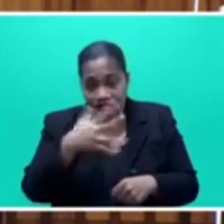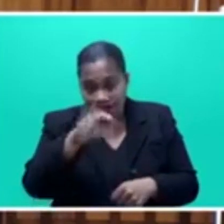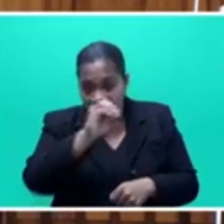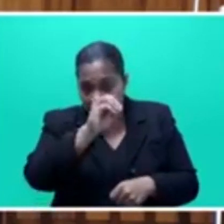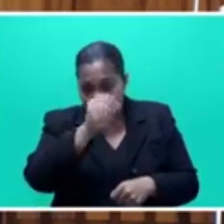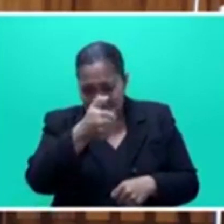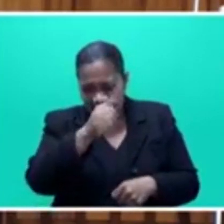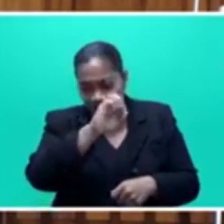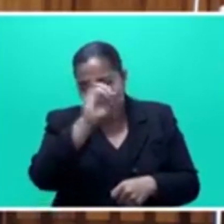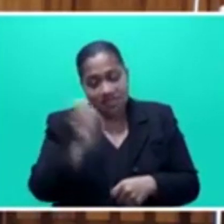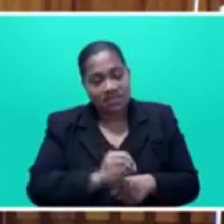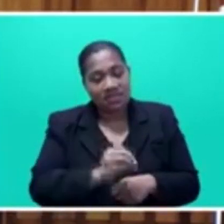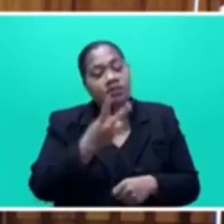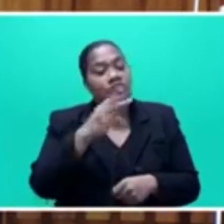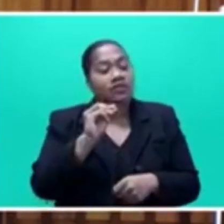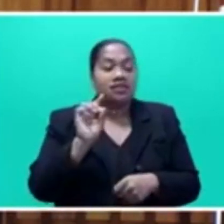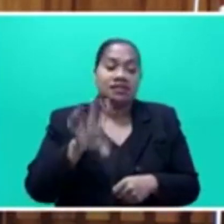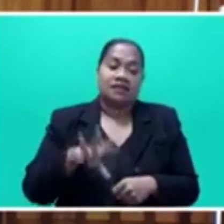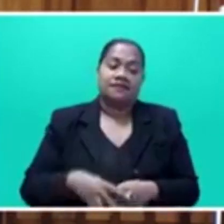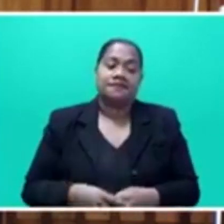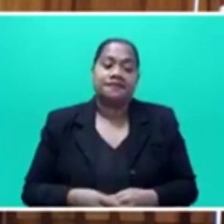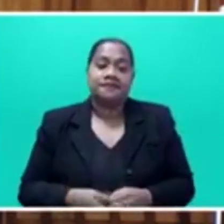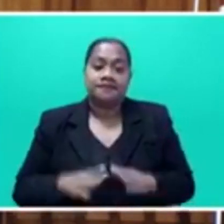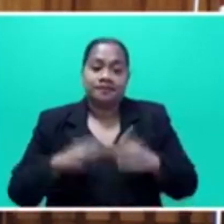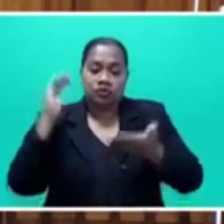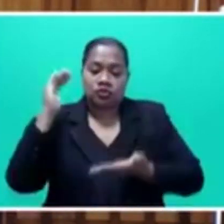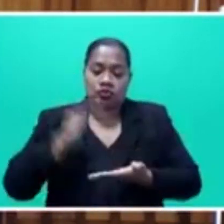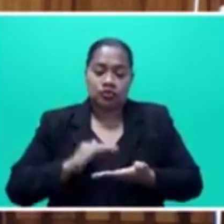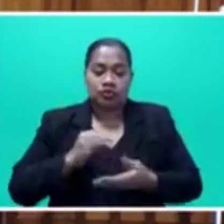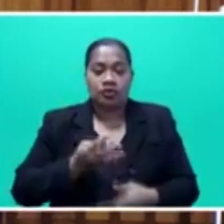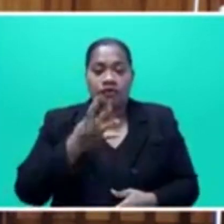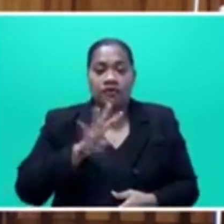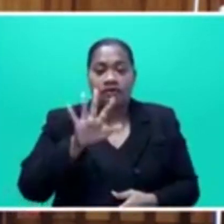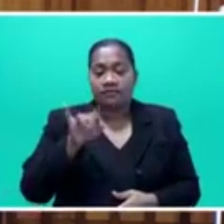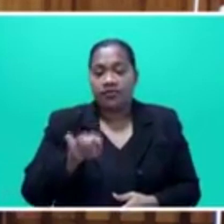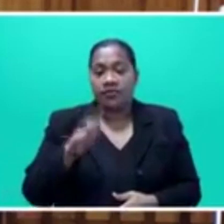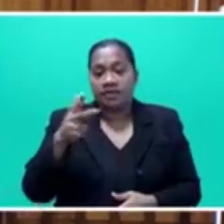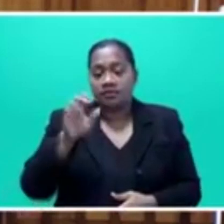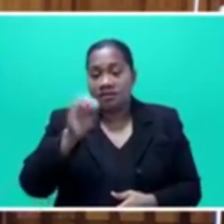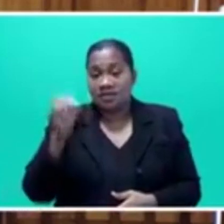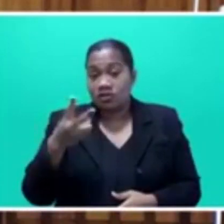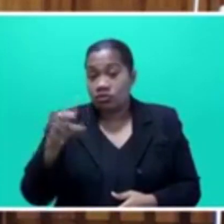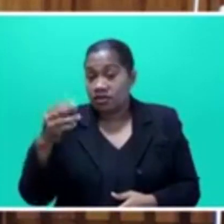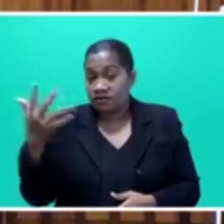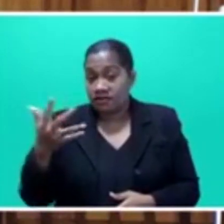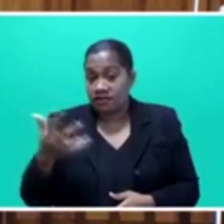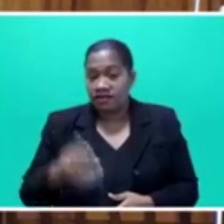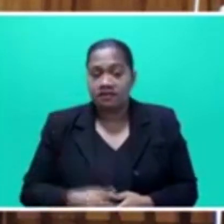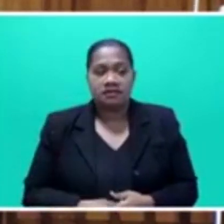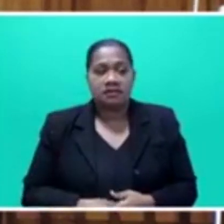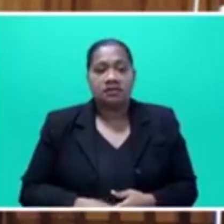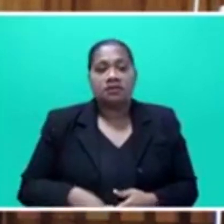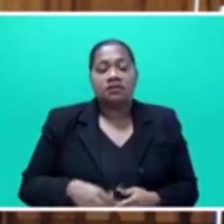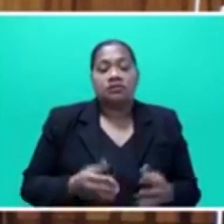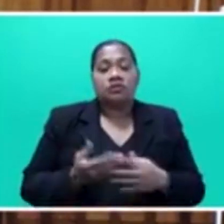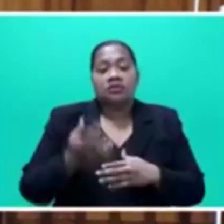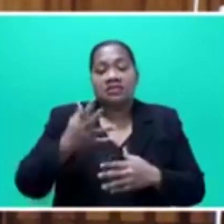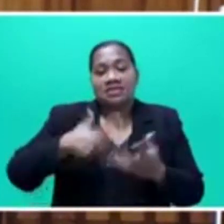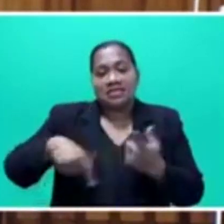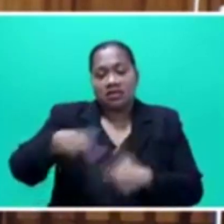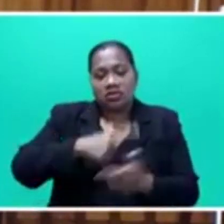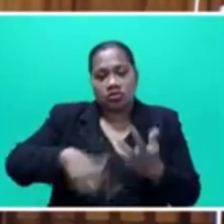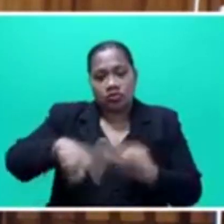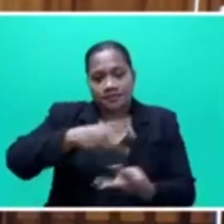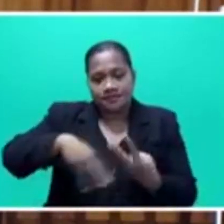56% in 2010, Mr. Speaker, sir. It was brought down to 45.8% by 2015, pre-Cyclone Winston. However,